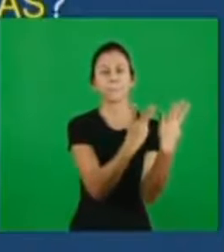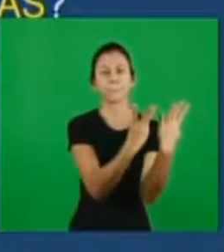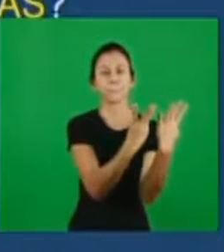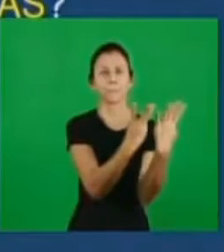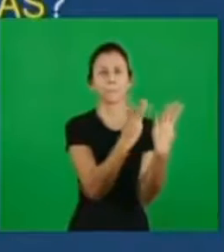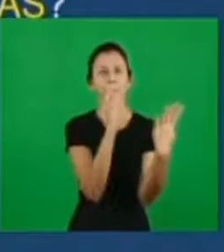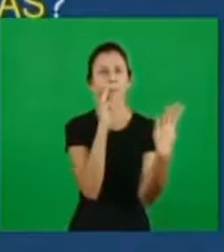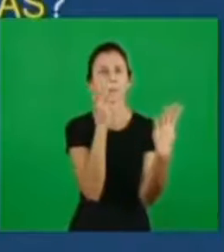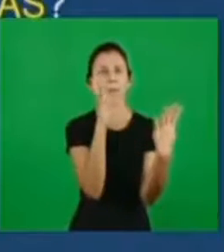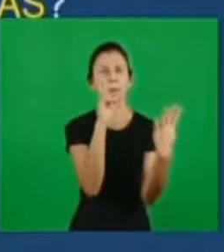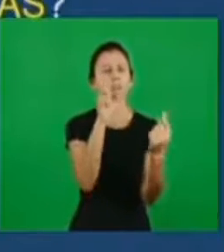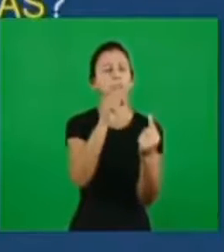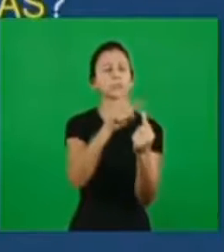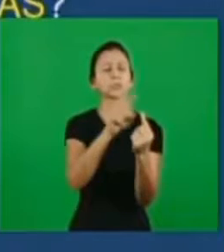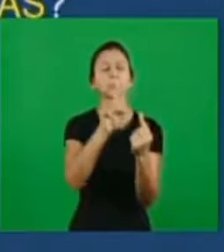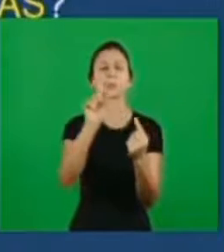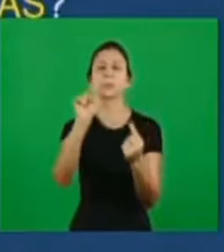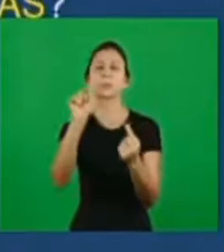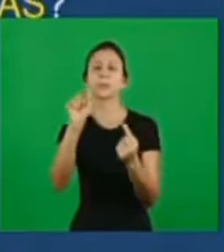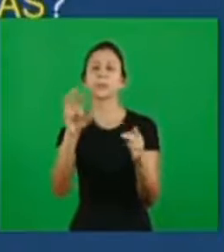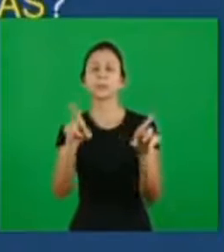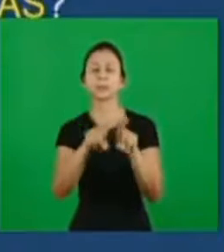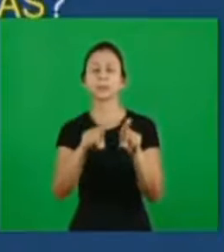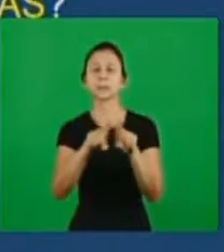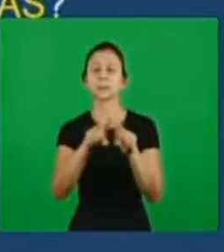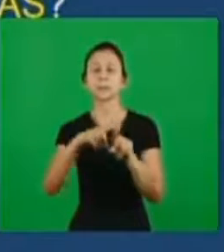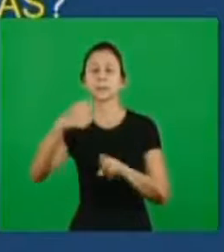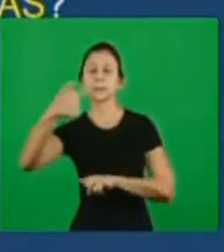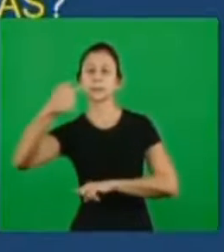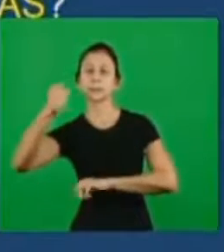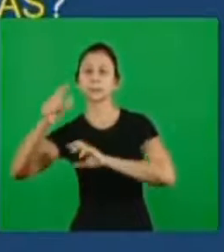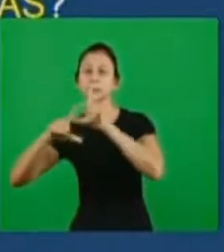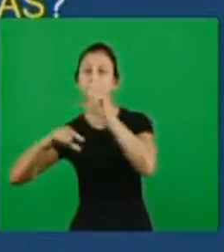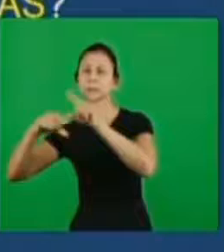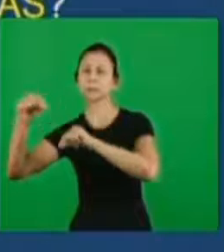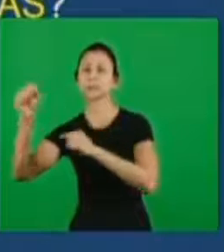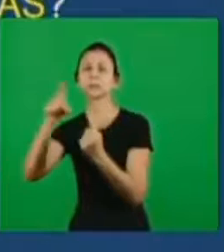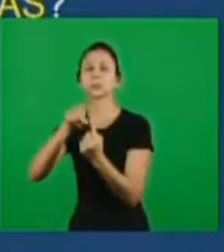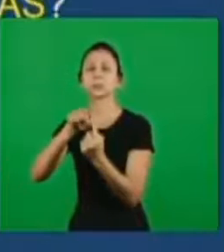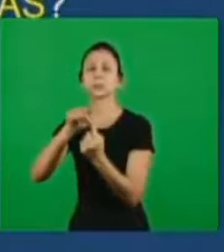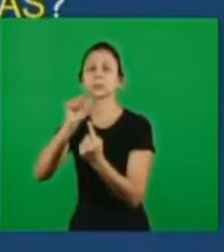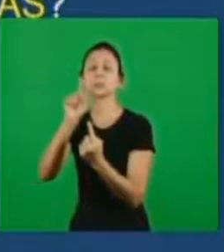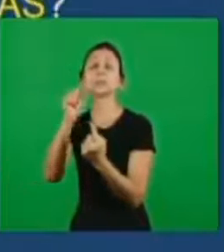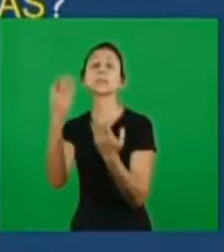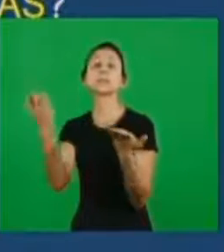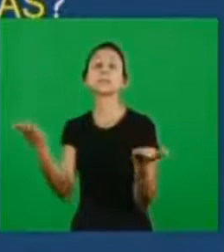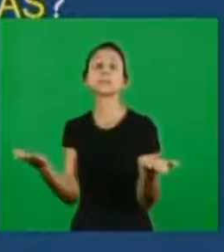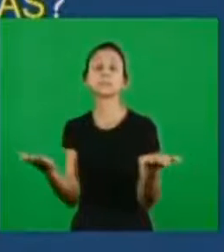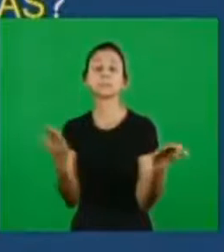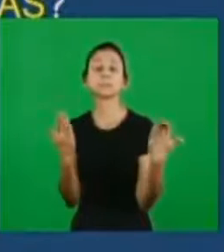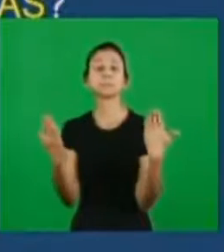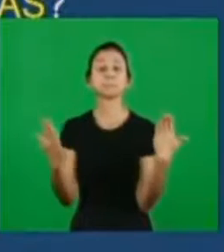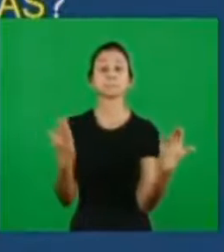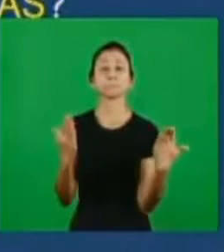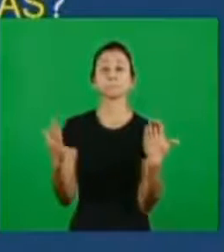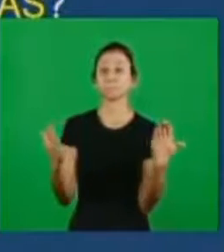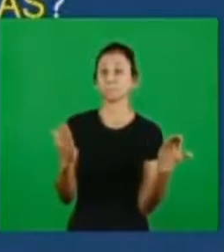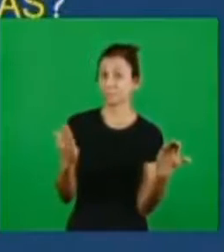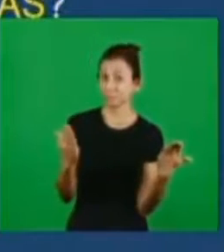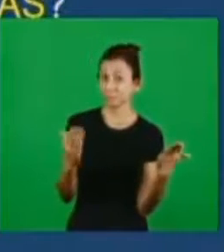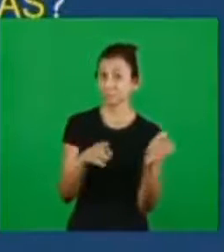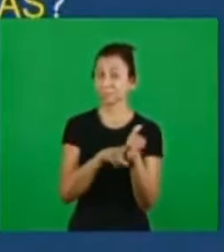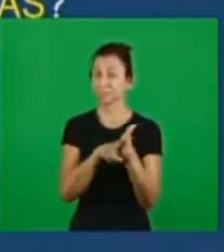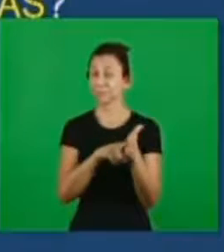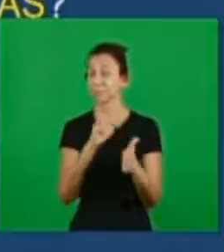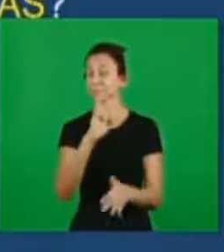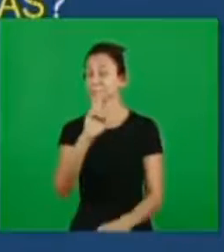What does it refer, the seven lampstands, and what does it mean, the seven stars? So now we're going to